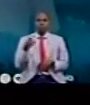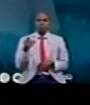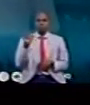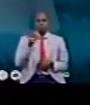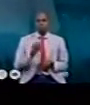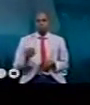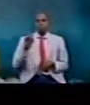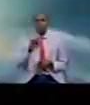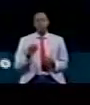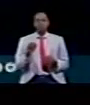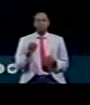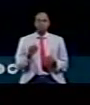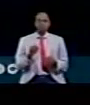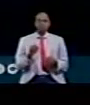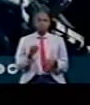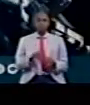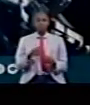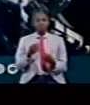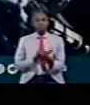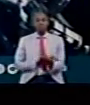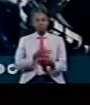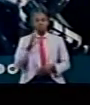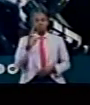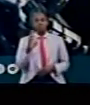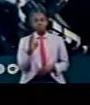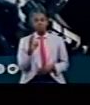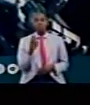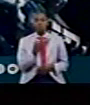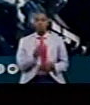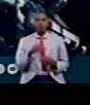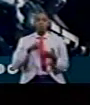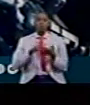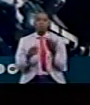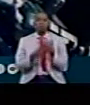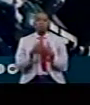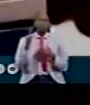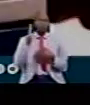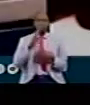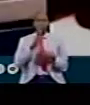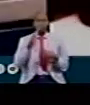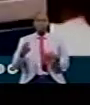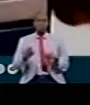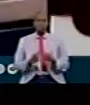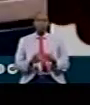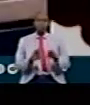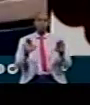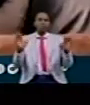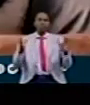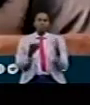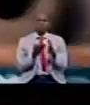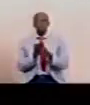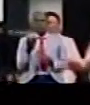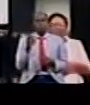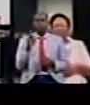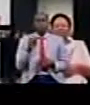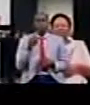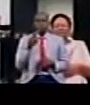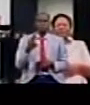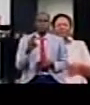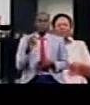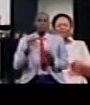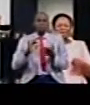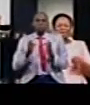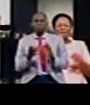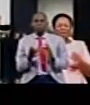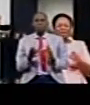Jesus. O Lord, help our homes, O Lord. Father God, help our families, O Lord. My Lord, the King, help our families,